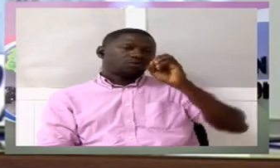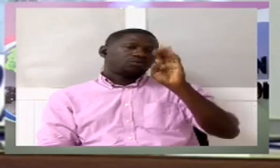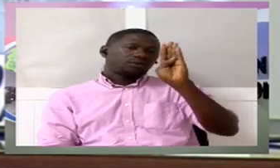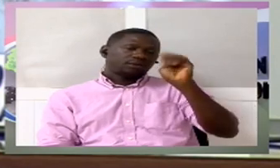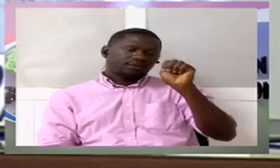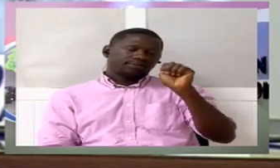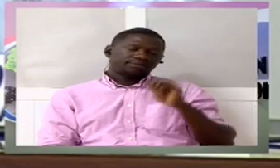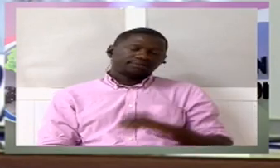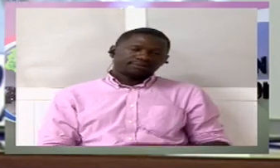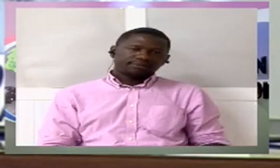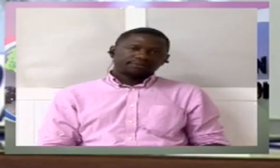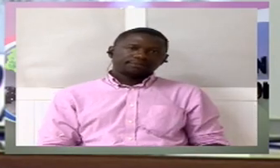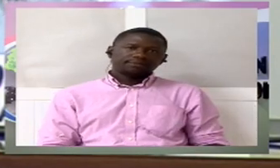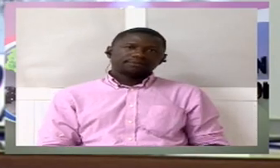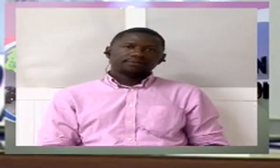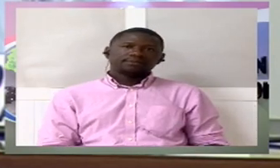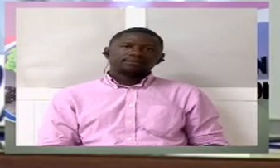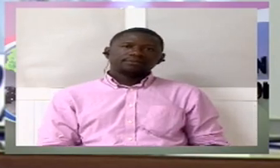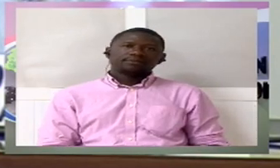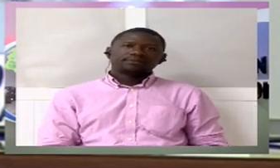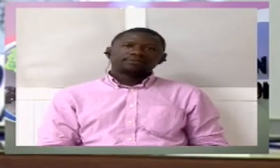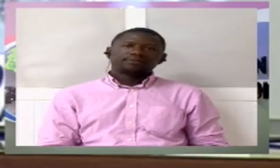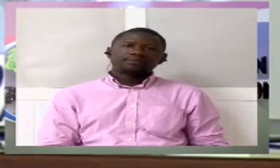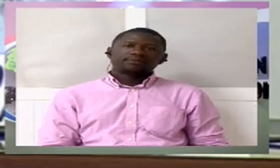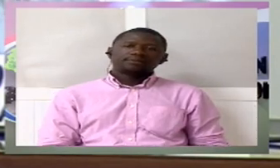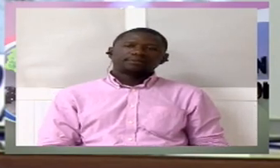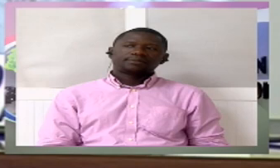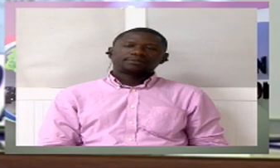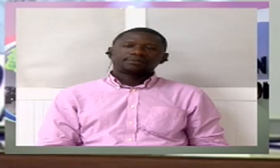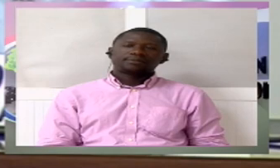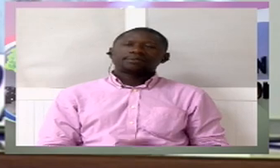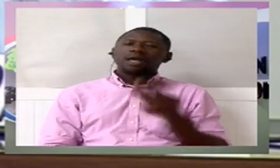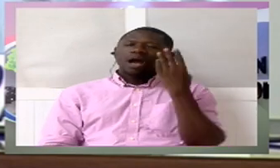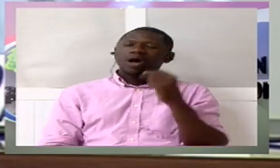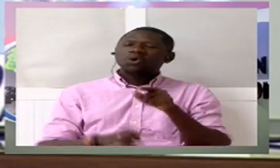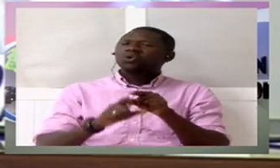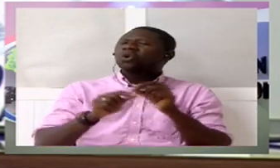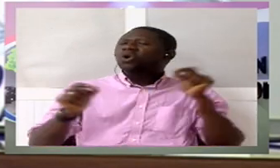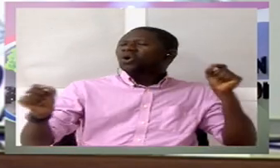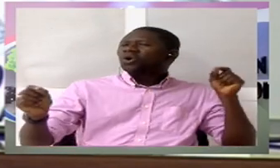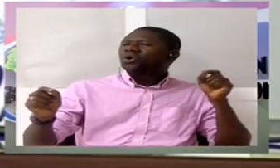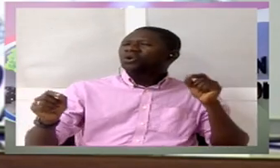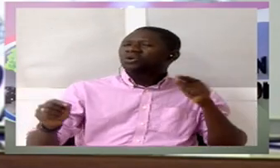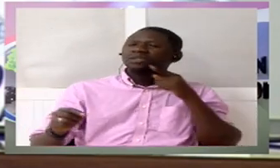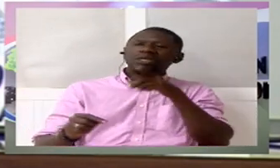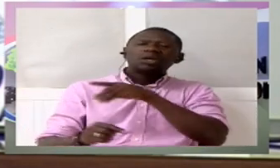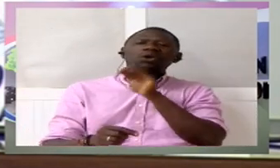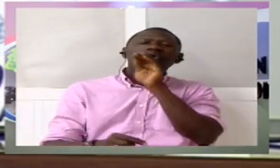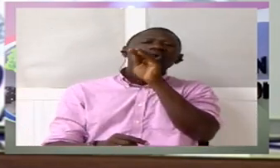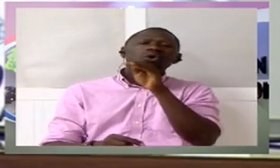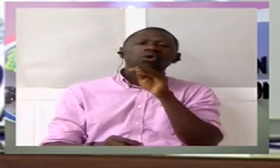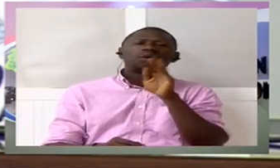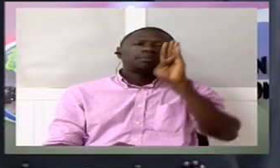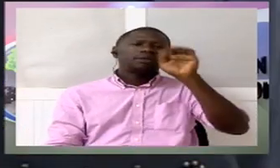into the Jammeh administration or the AFPRC administration did they call Baba Diop to come and